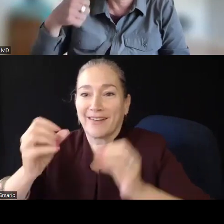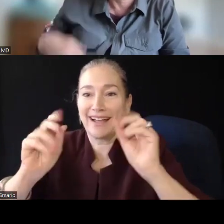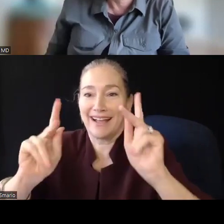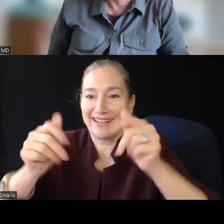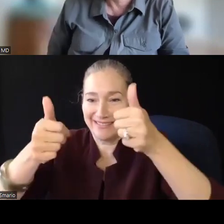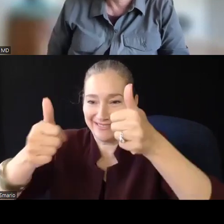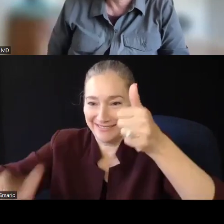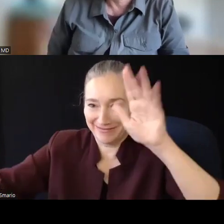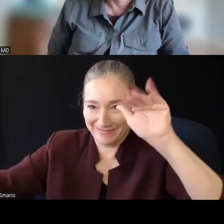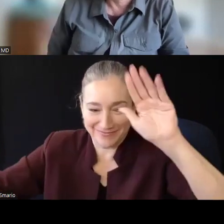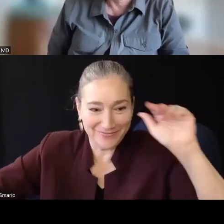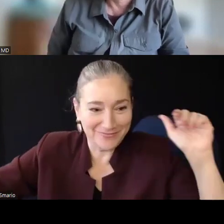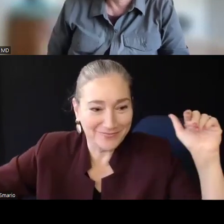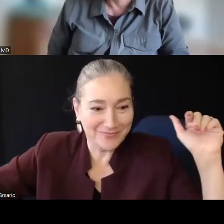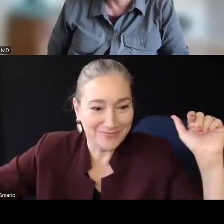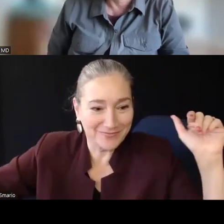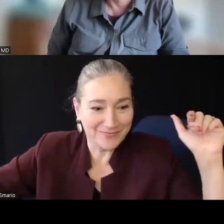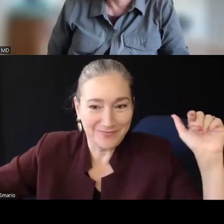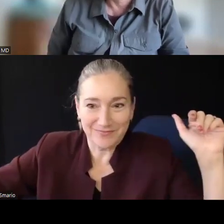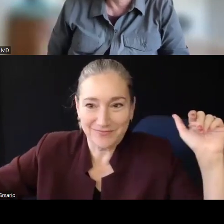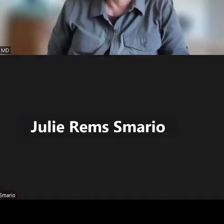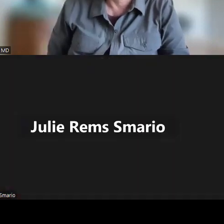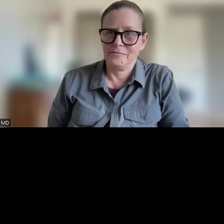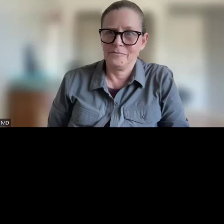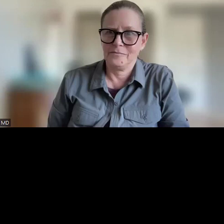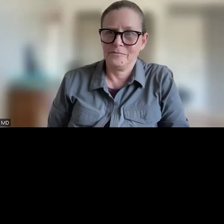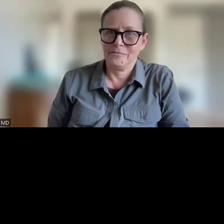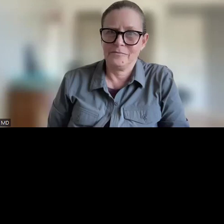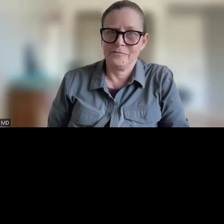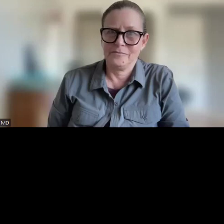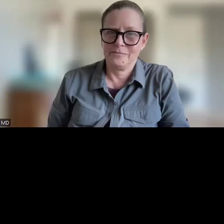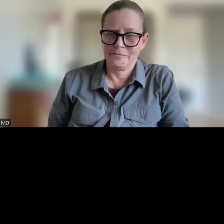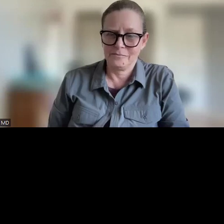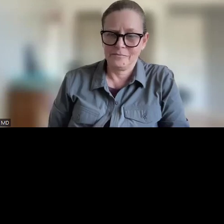We're currently going to be changing over to the next interpreter.